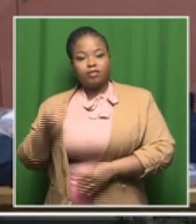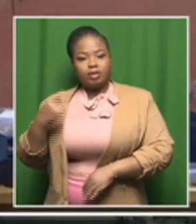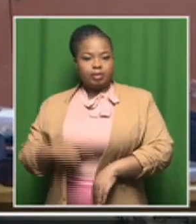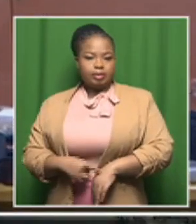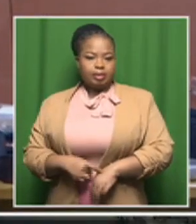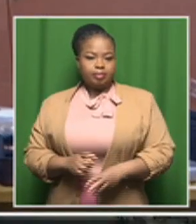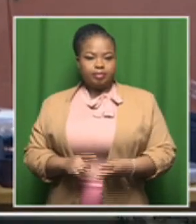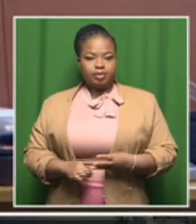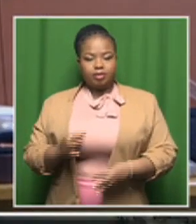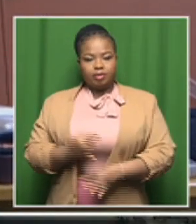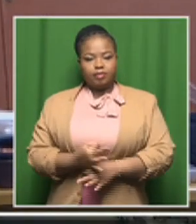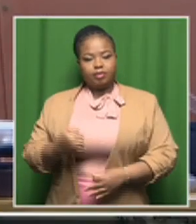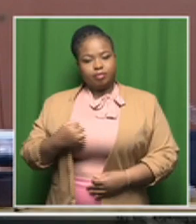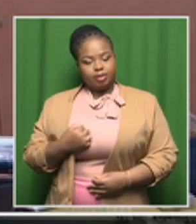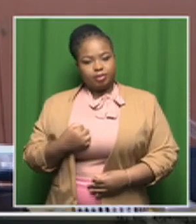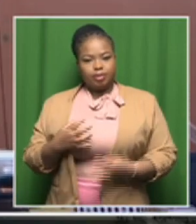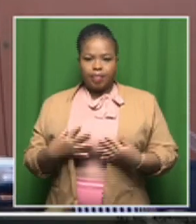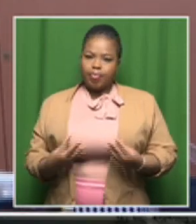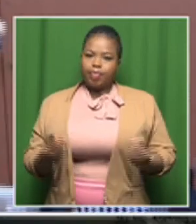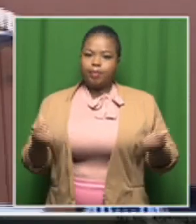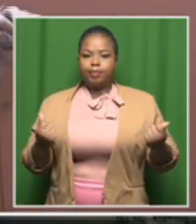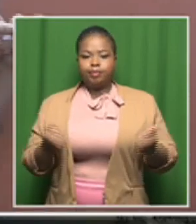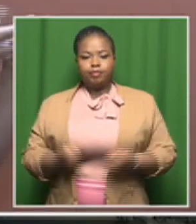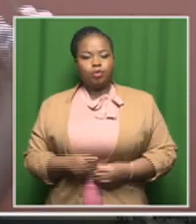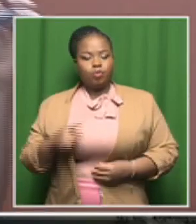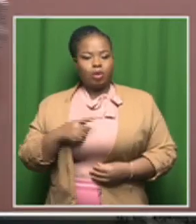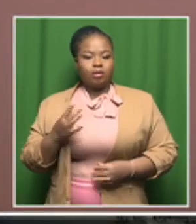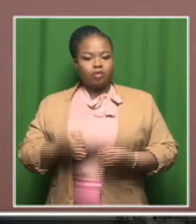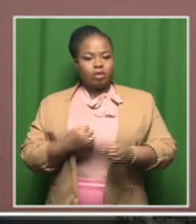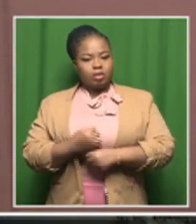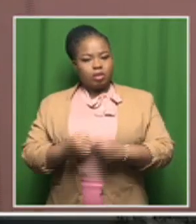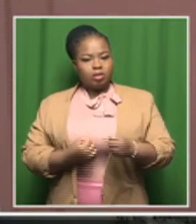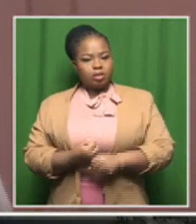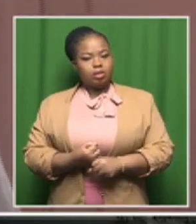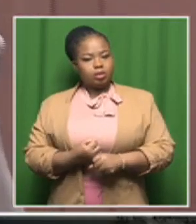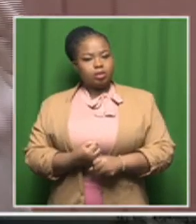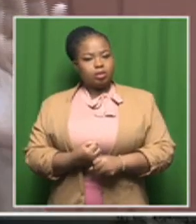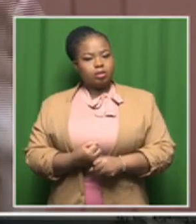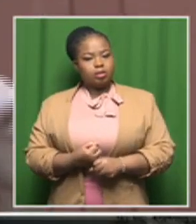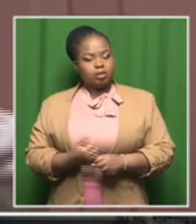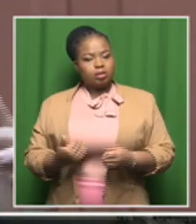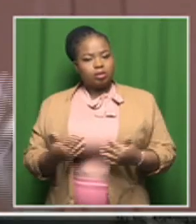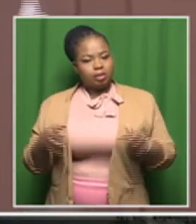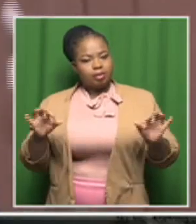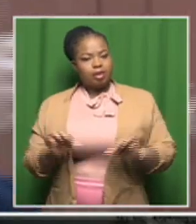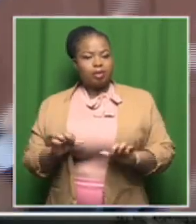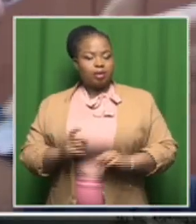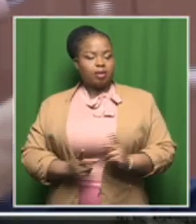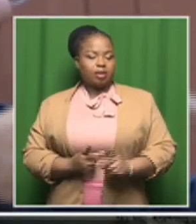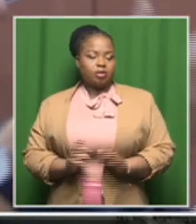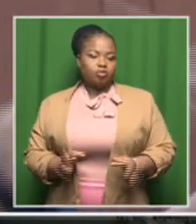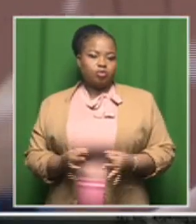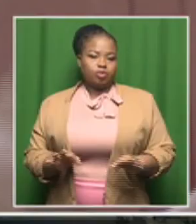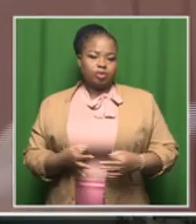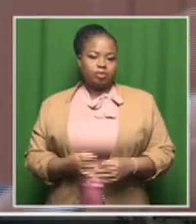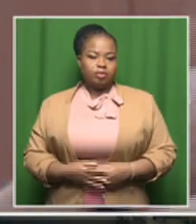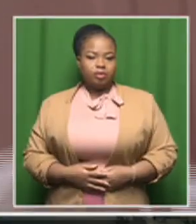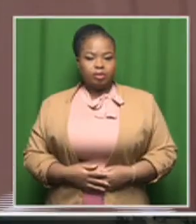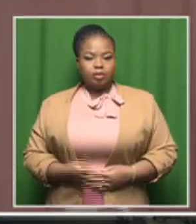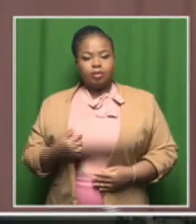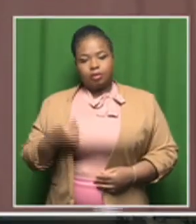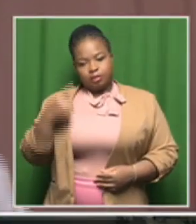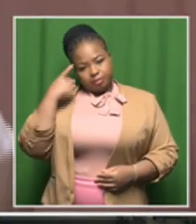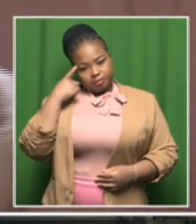actually recovered after years and years and started listening to music again. It is, and I really